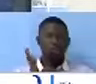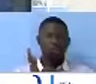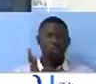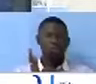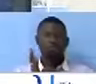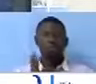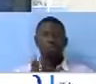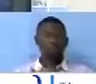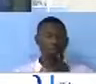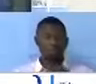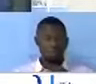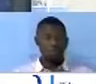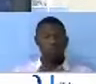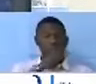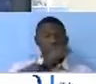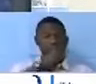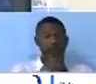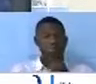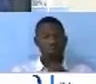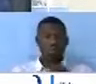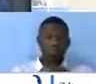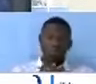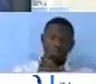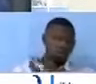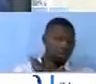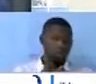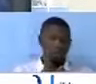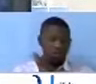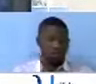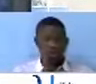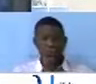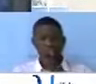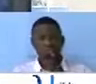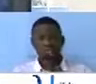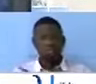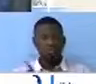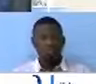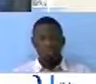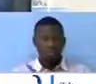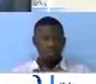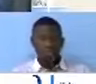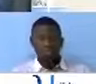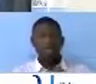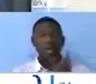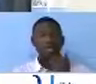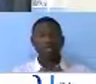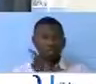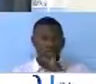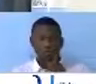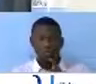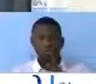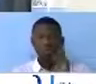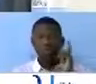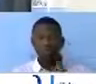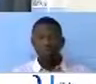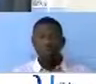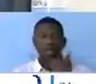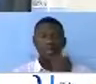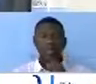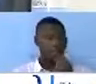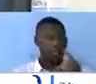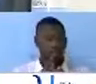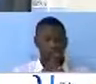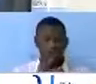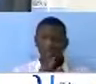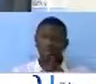be in your favor, they may be against you. But for us asking the questions, we have to ask the relevant